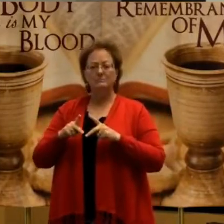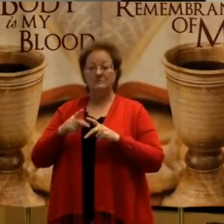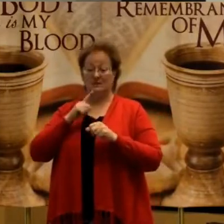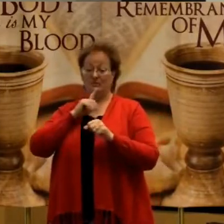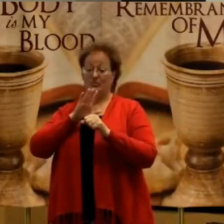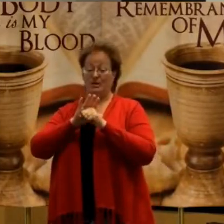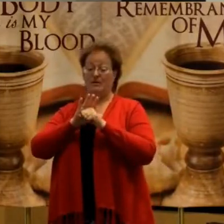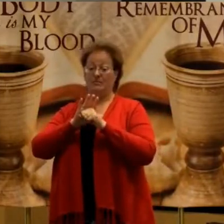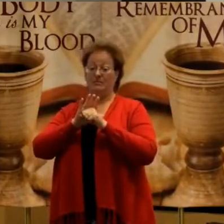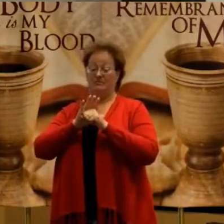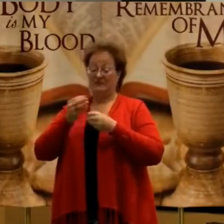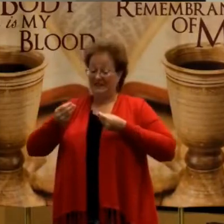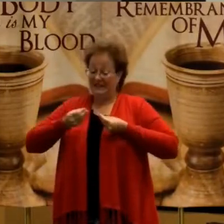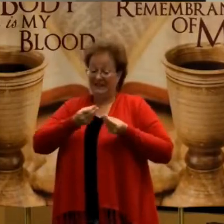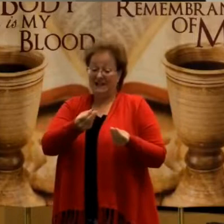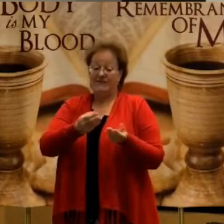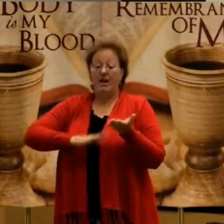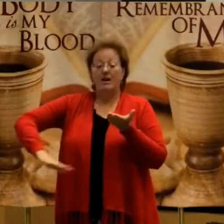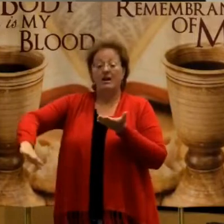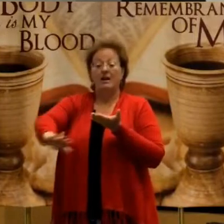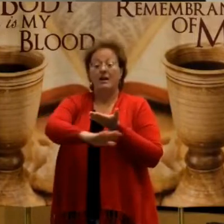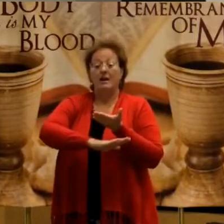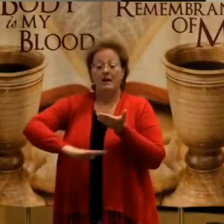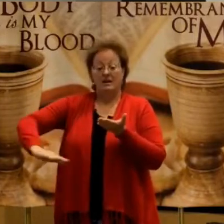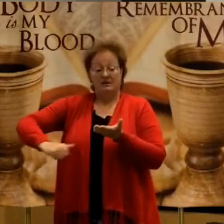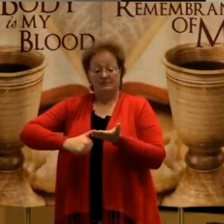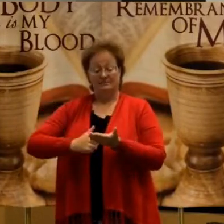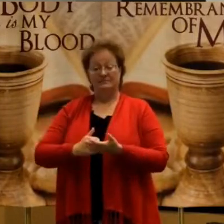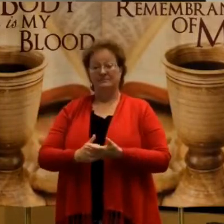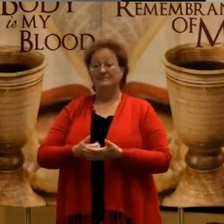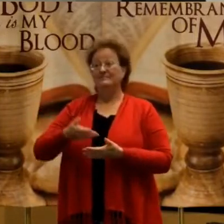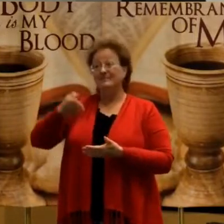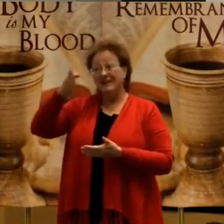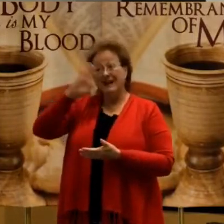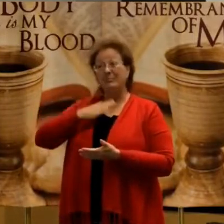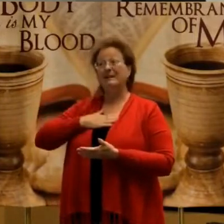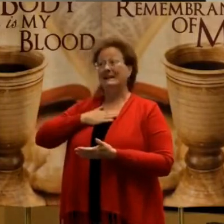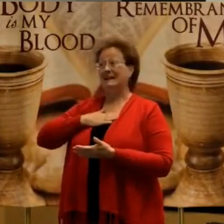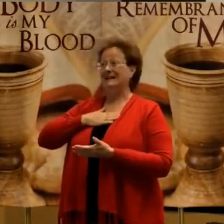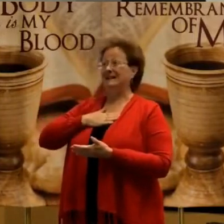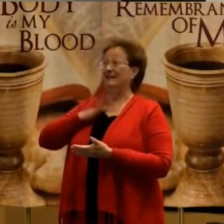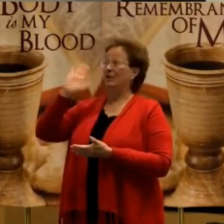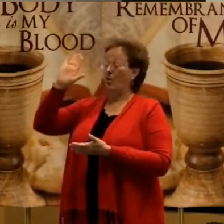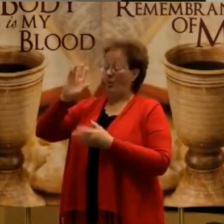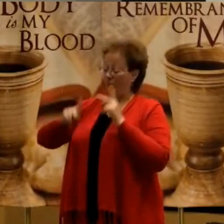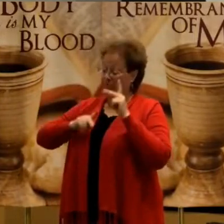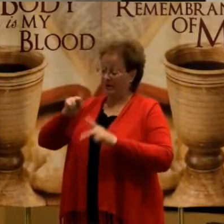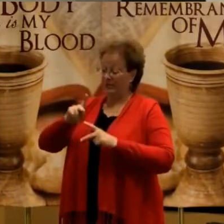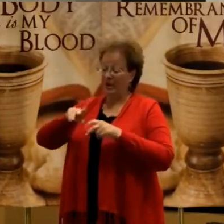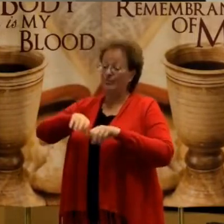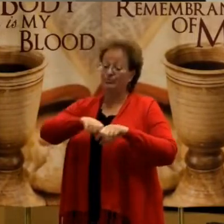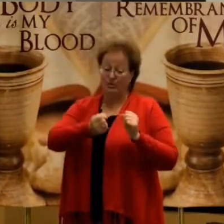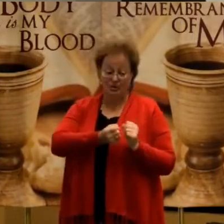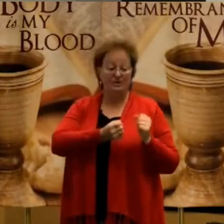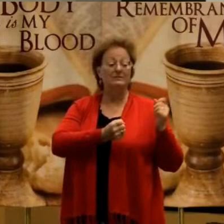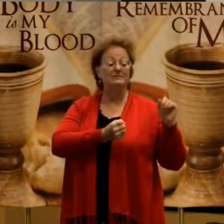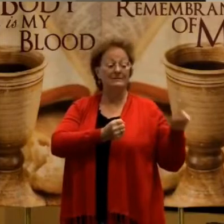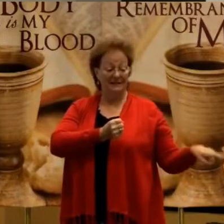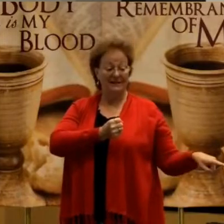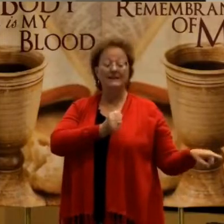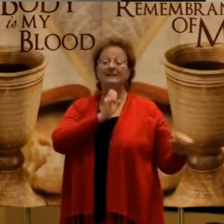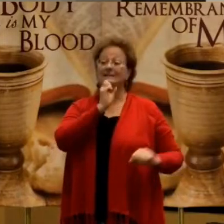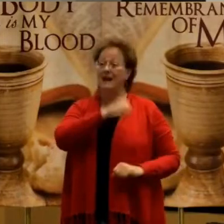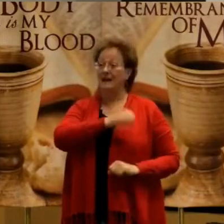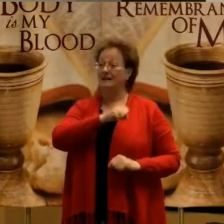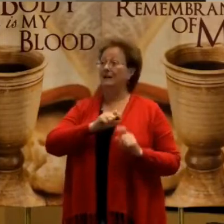give them a land that they could settle in as their inheritance. God, your people have broken their covenant promise, but you're the God who